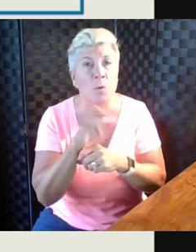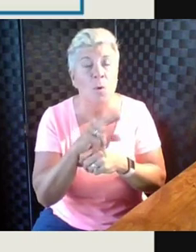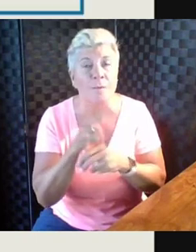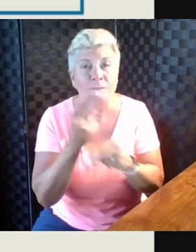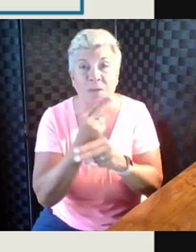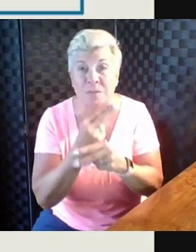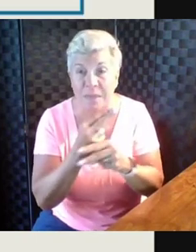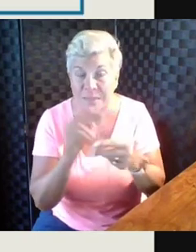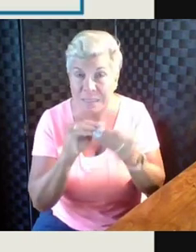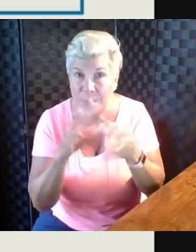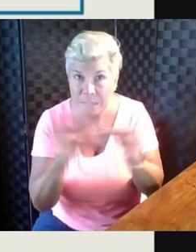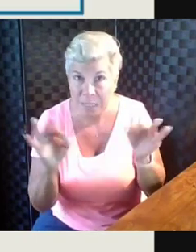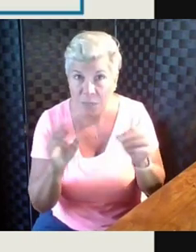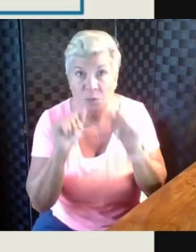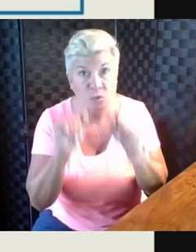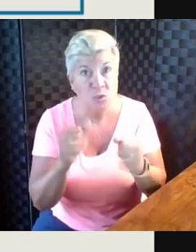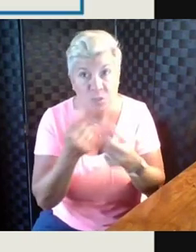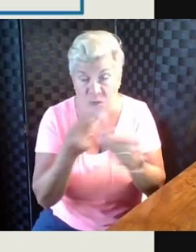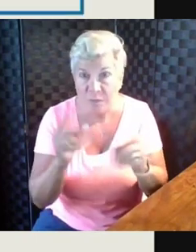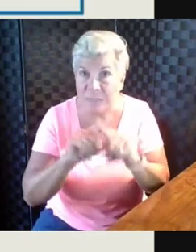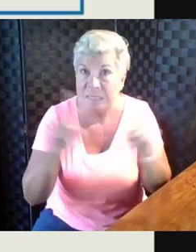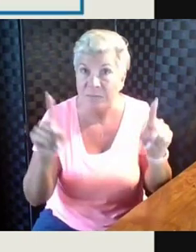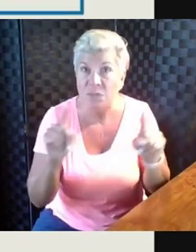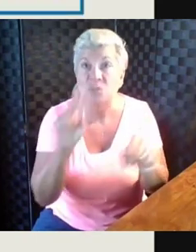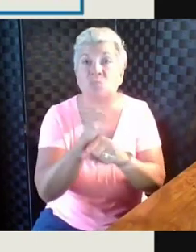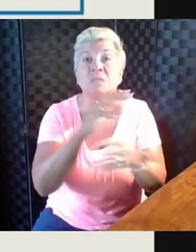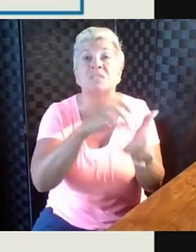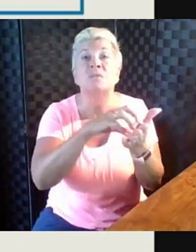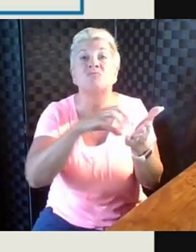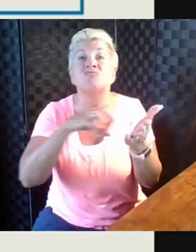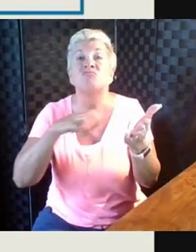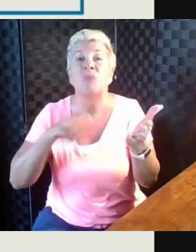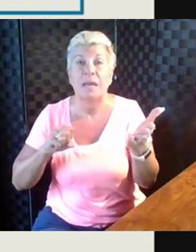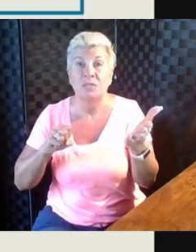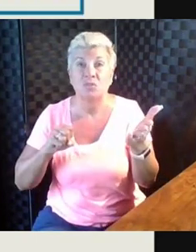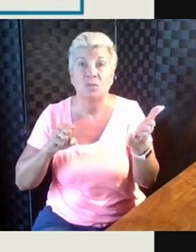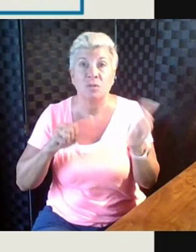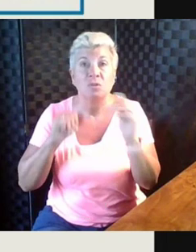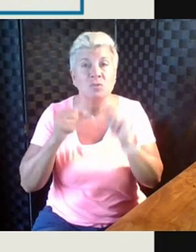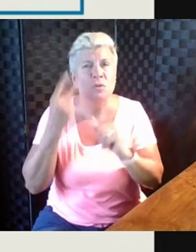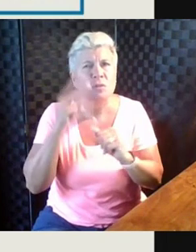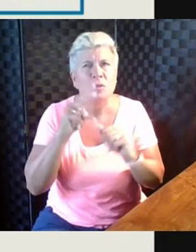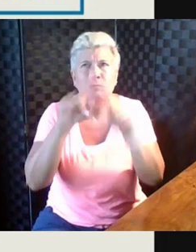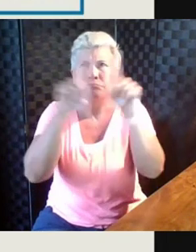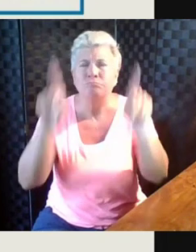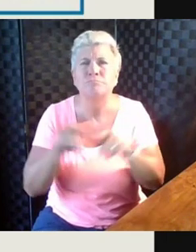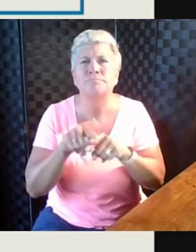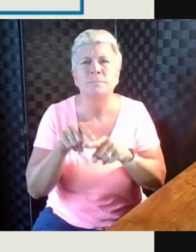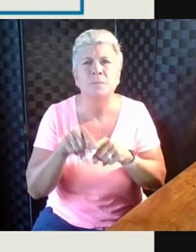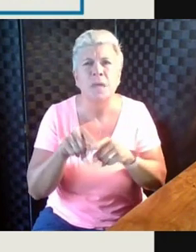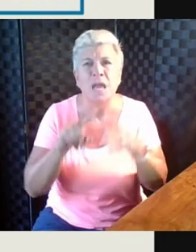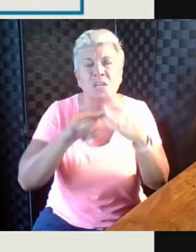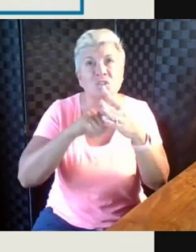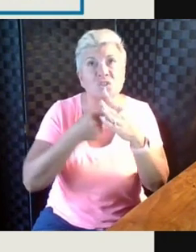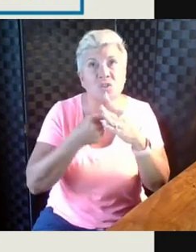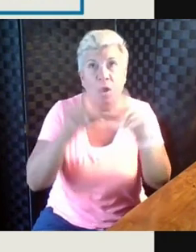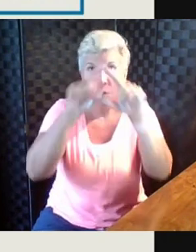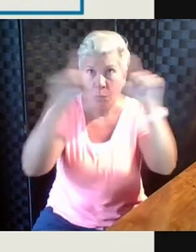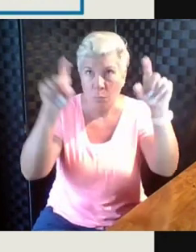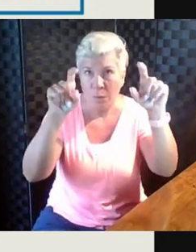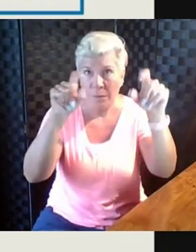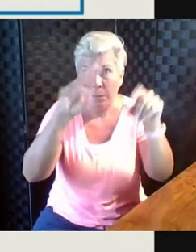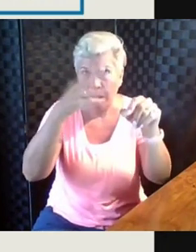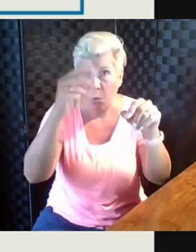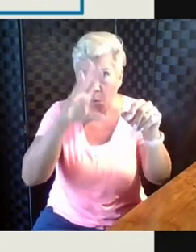could have solved our problem a different way by using subtraction. I could have looked at my model and started with my whole